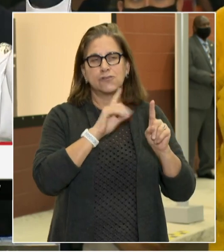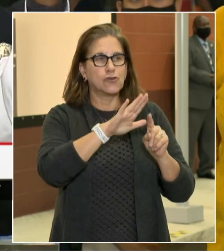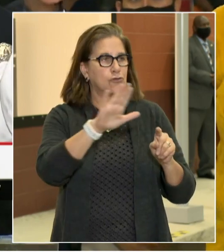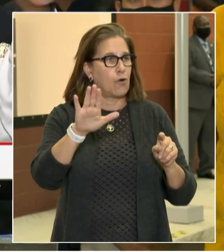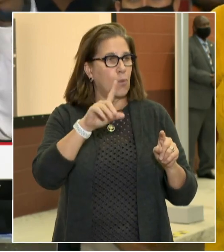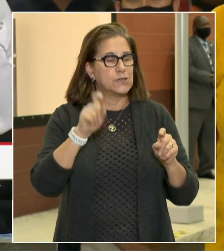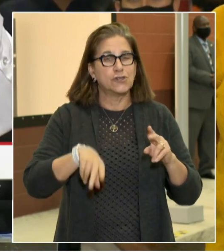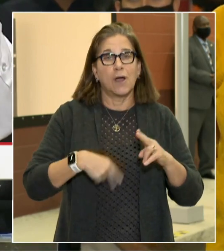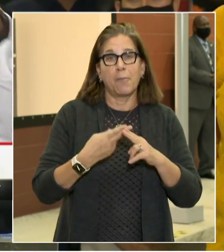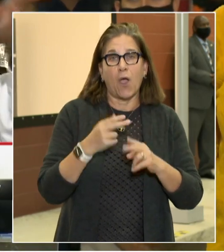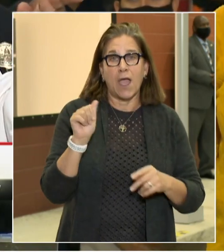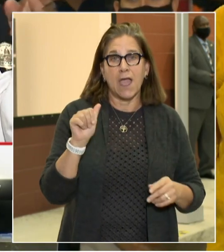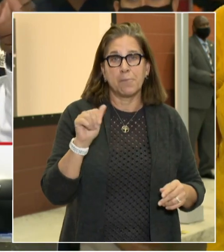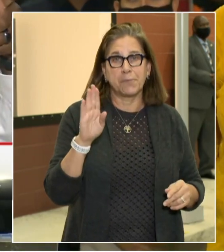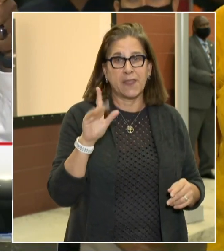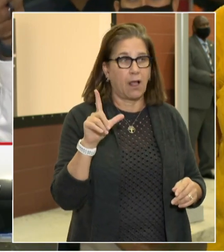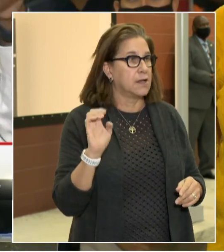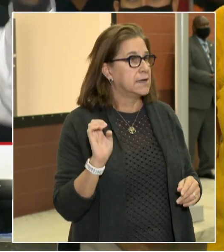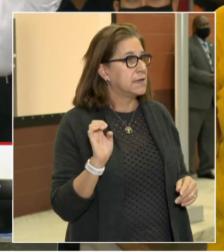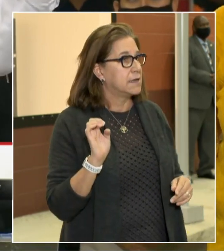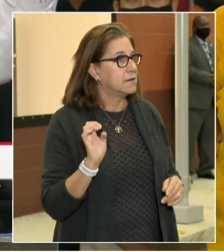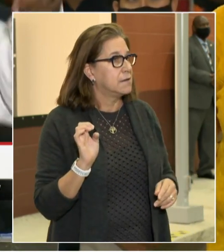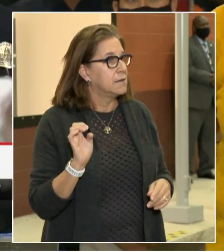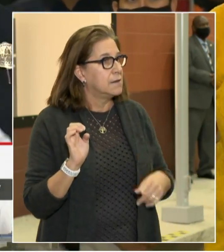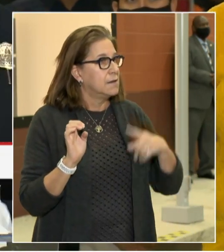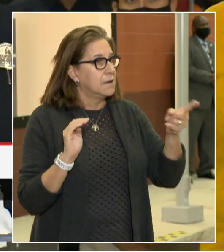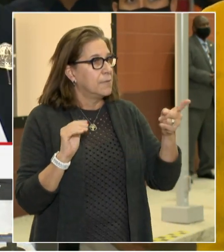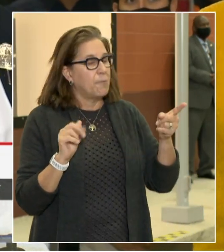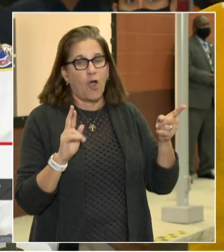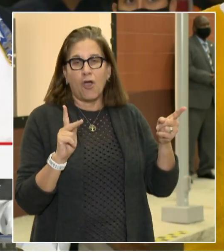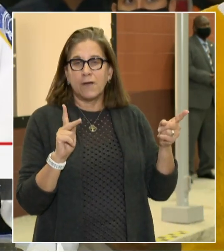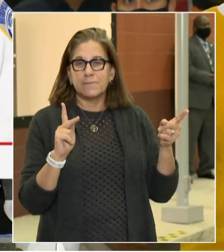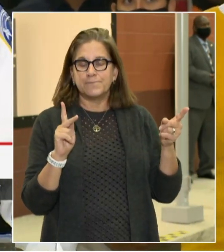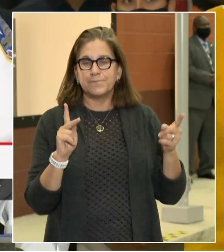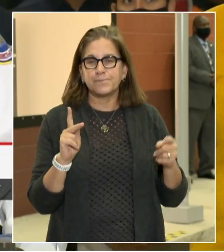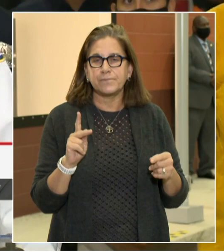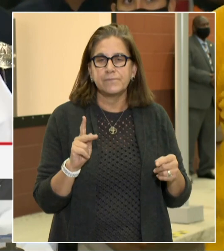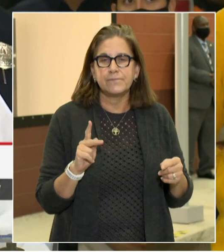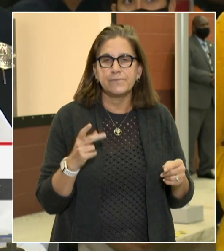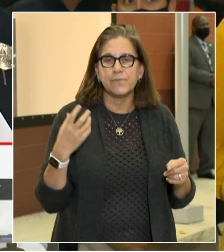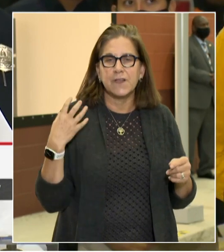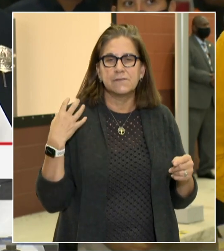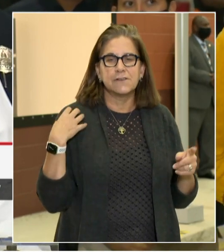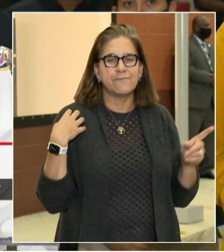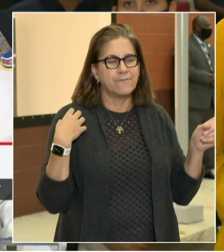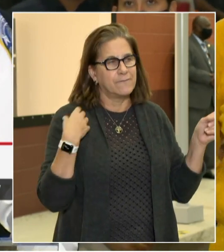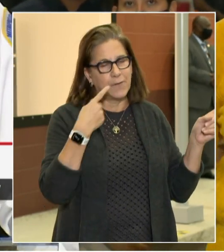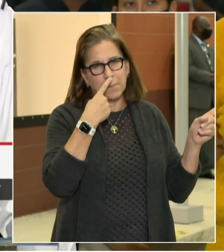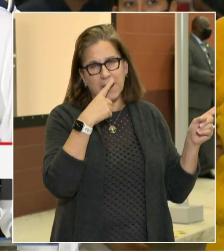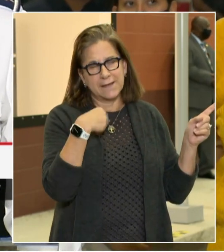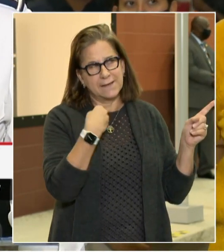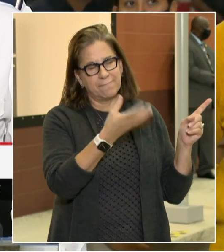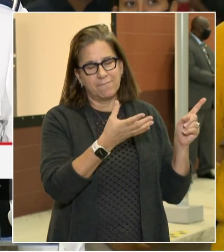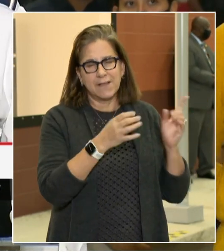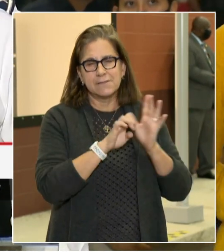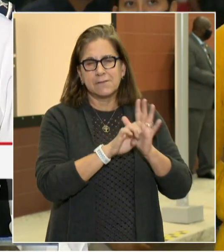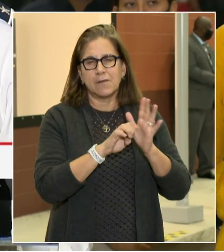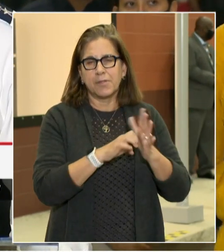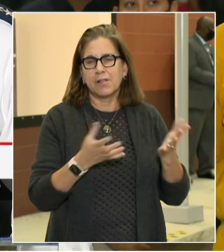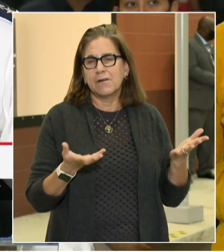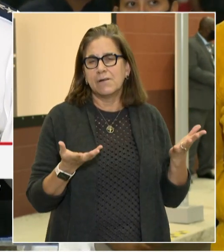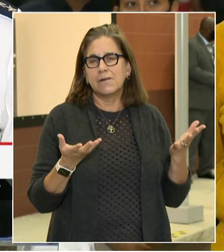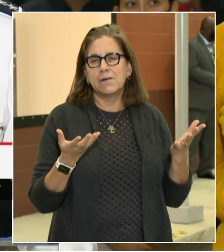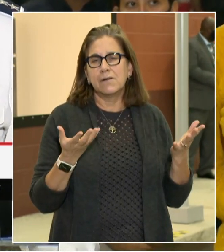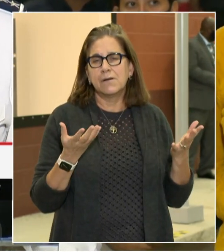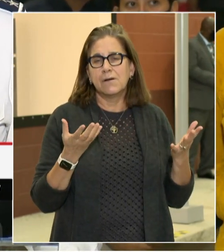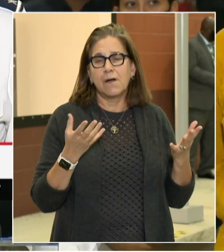Okay, we'll start this way and work our way over. Mark? Chief, could you give us some examples of some cases, both